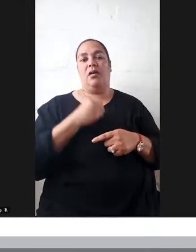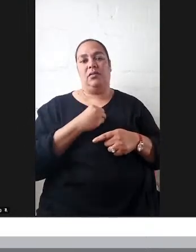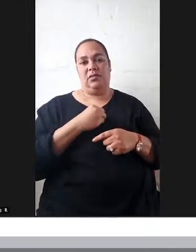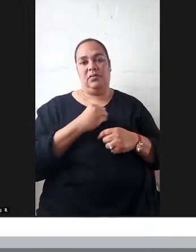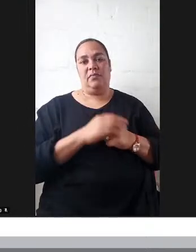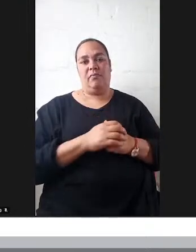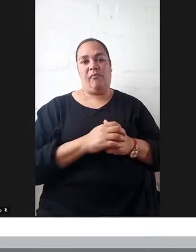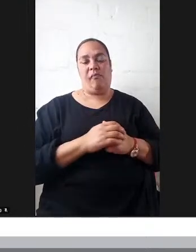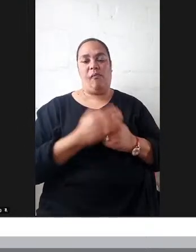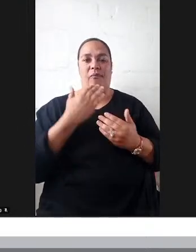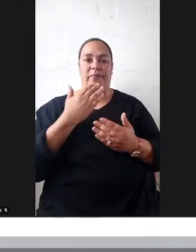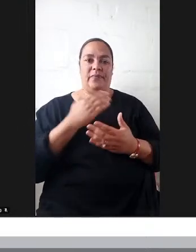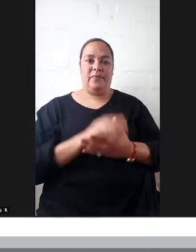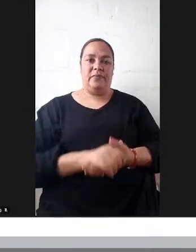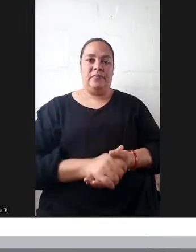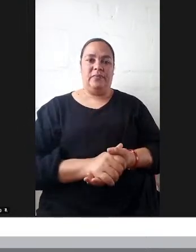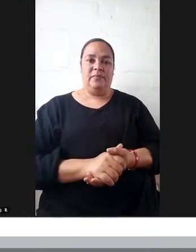Thanks.